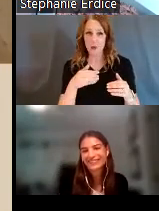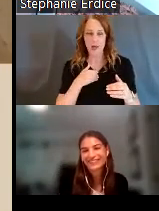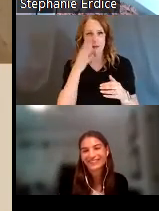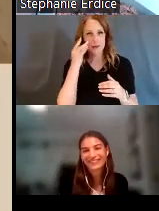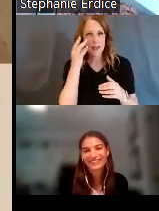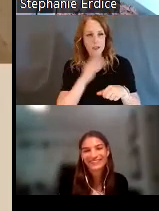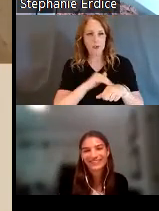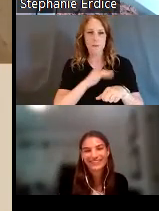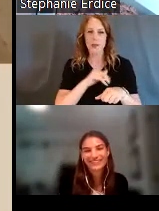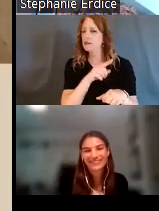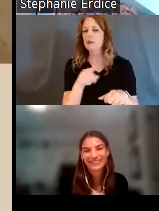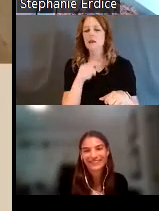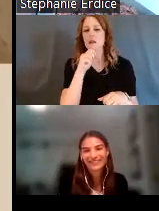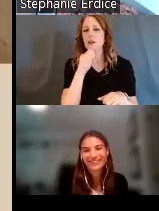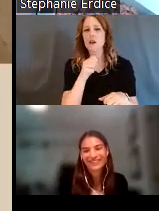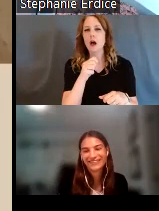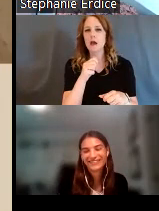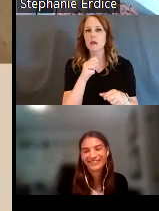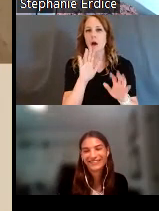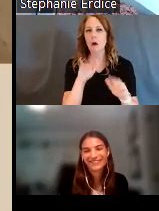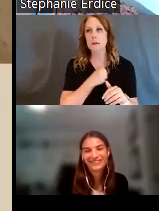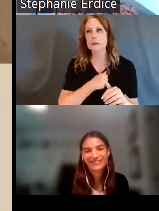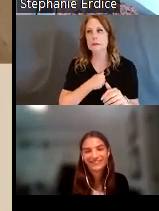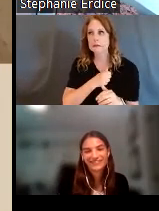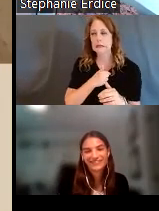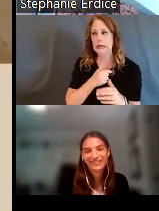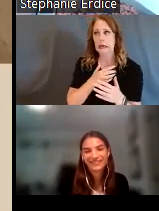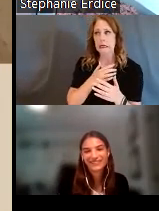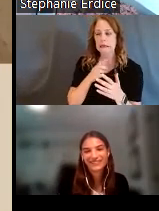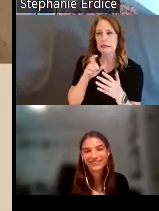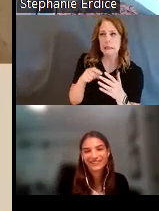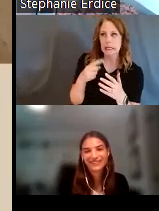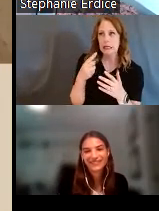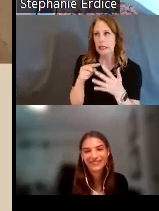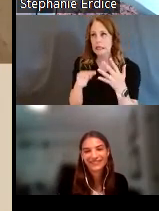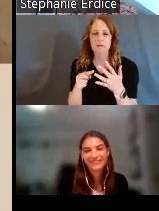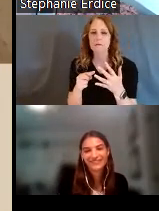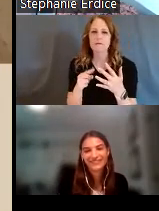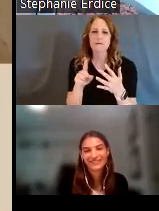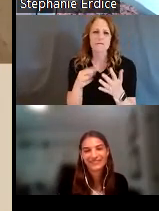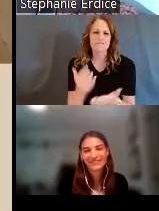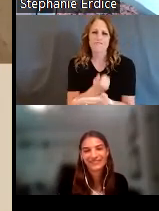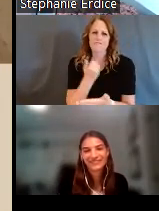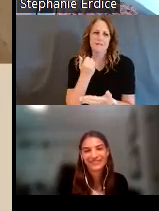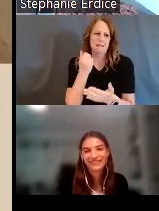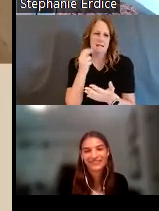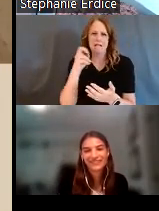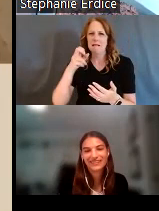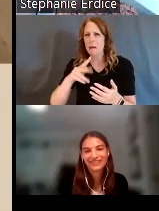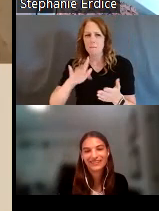pets, they're unapologetic and asking for what they need, taking a nap in the middle of the